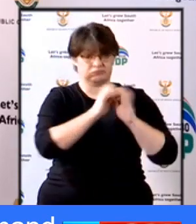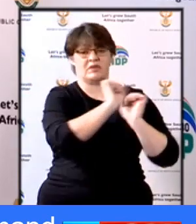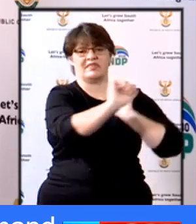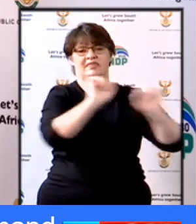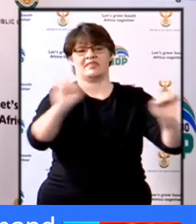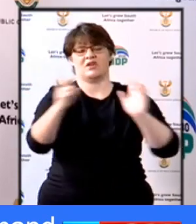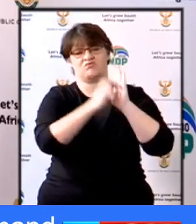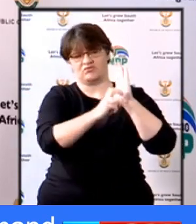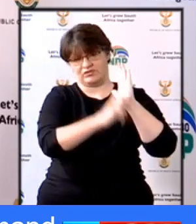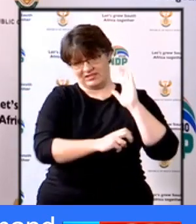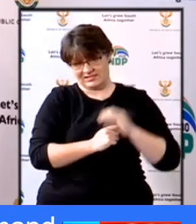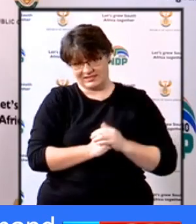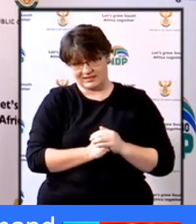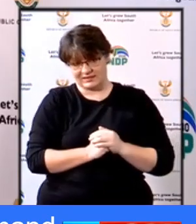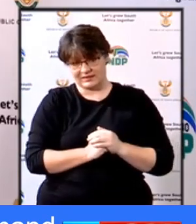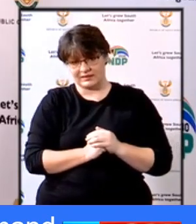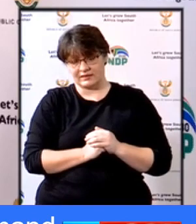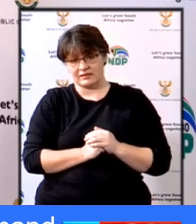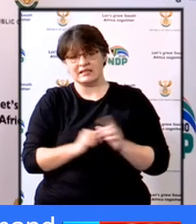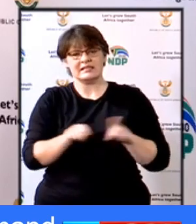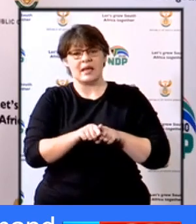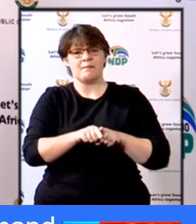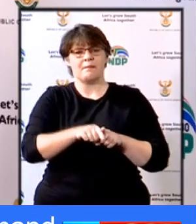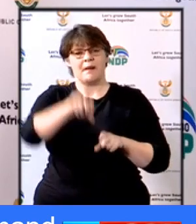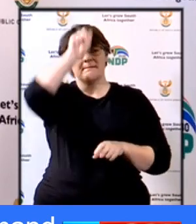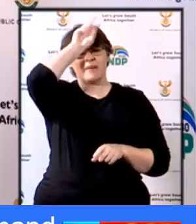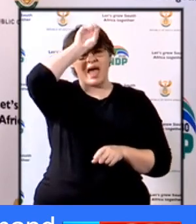of the areas that were open earlier, like mining,